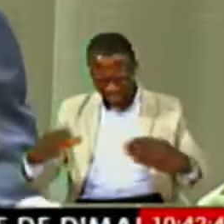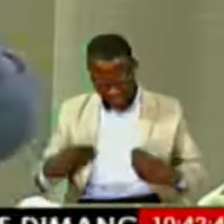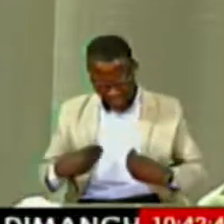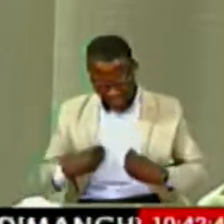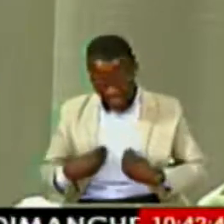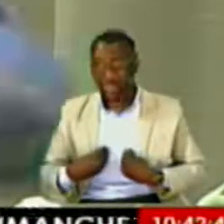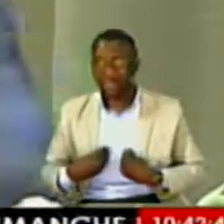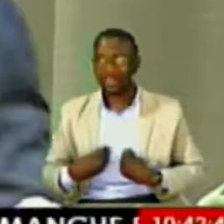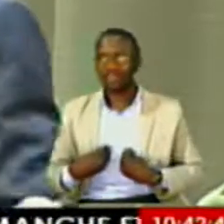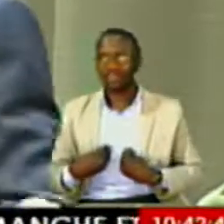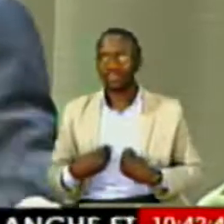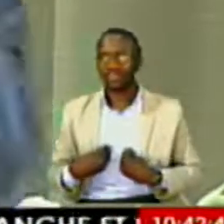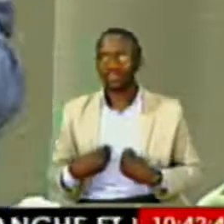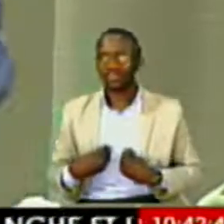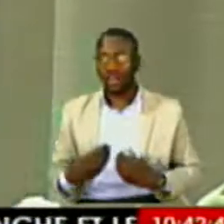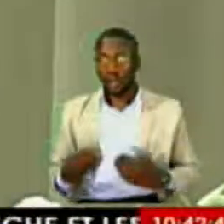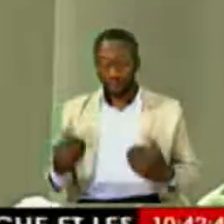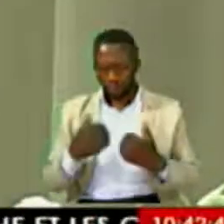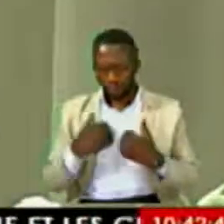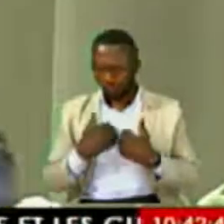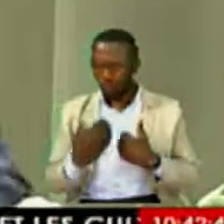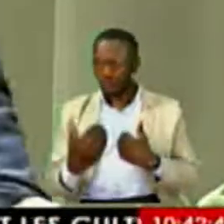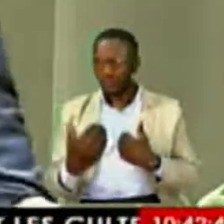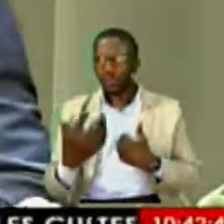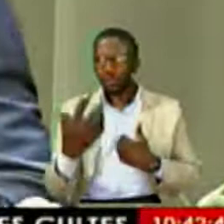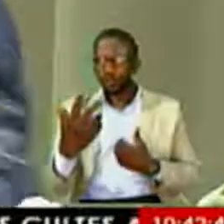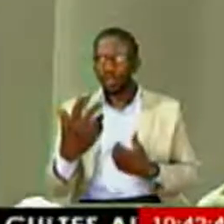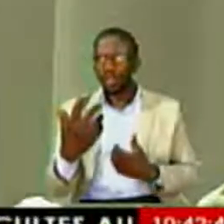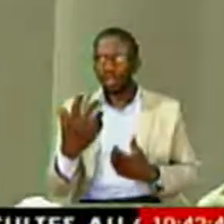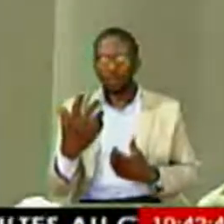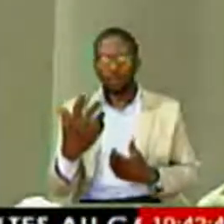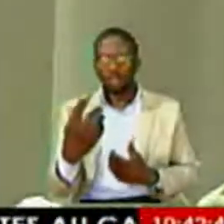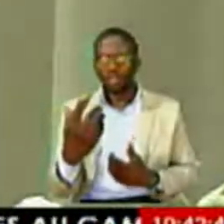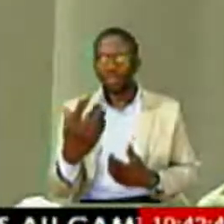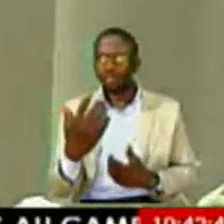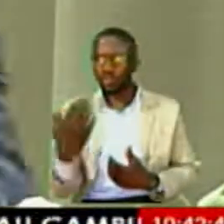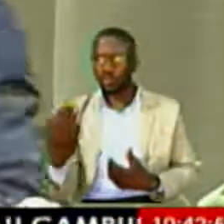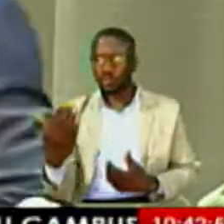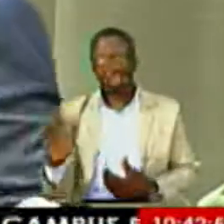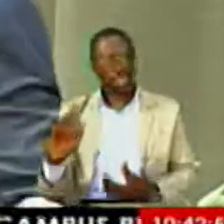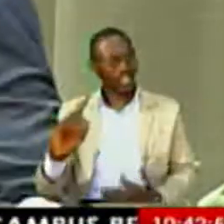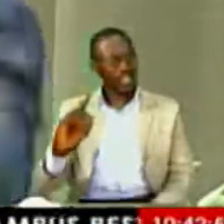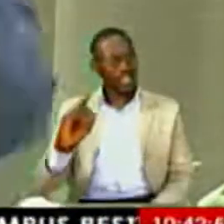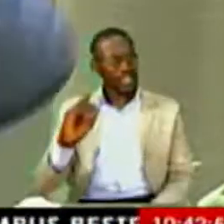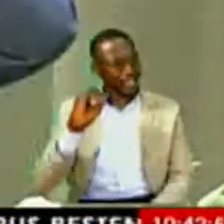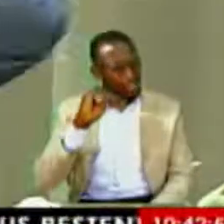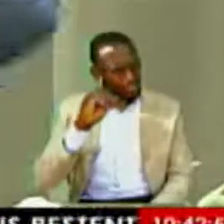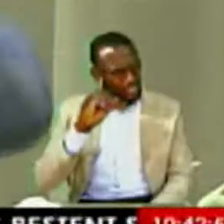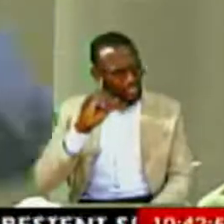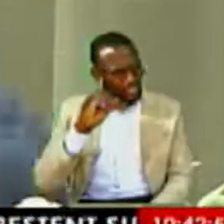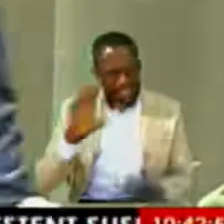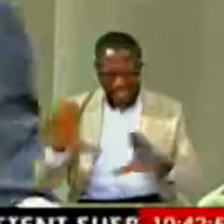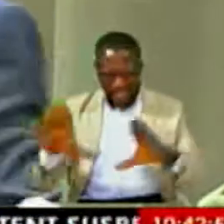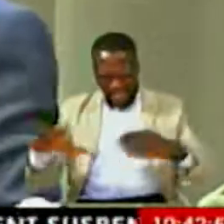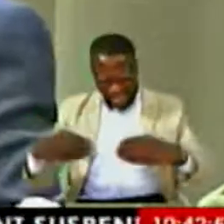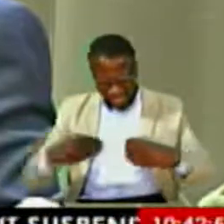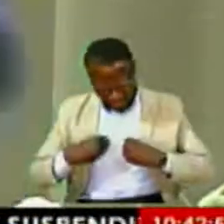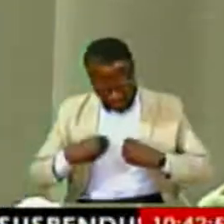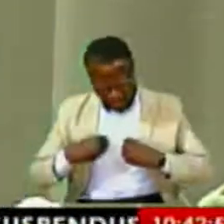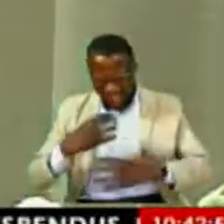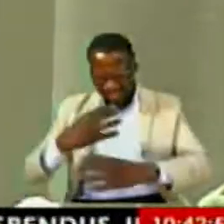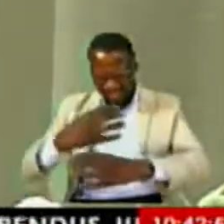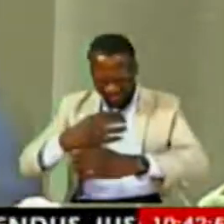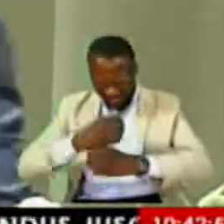trois choses à la foi. There are three things in faith we hear. On doit recevoir. We need to receive. On doit accepter. And accept.